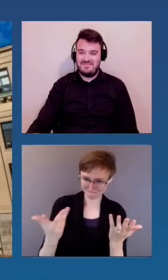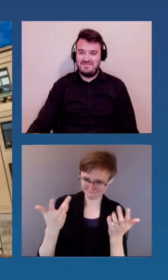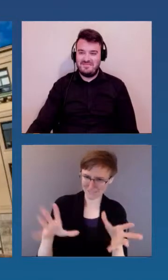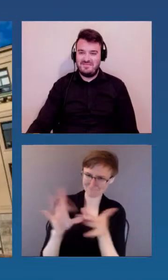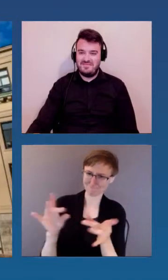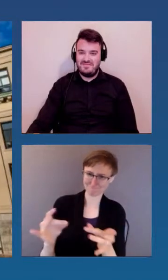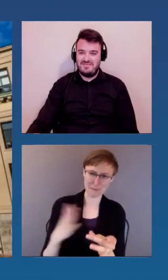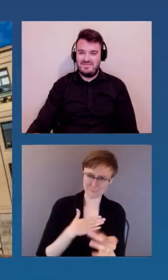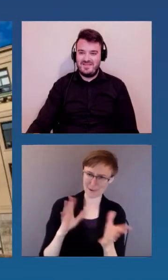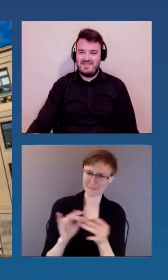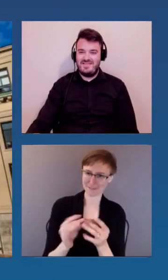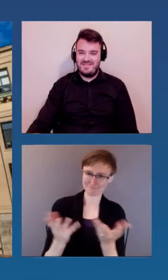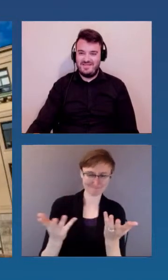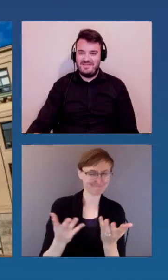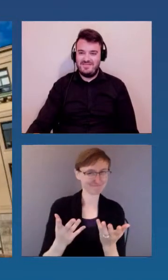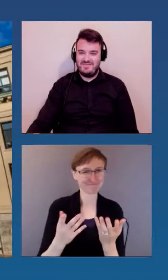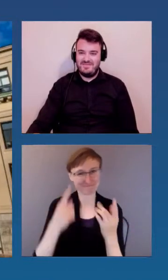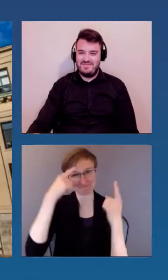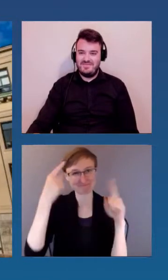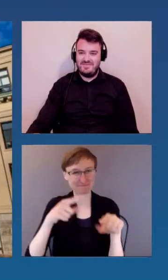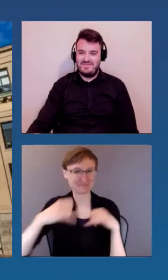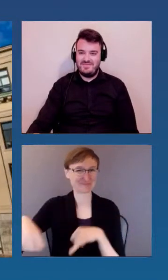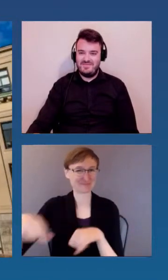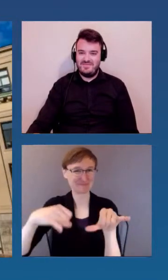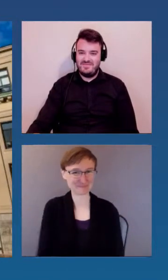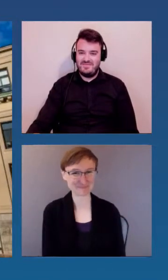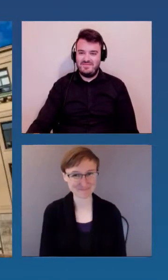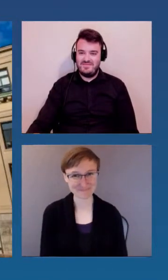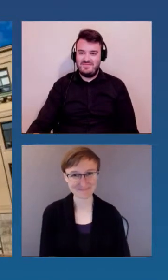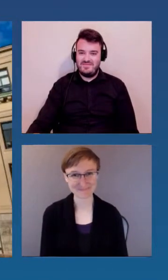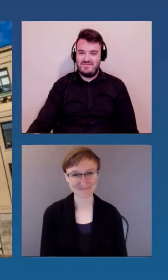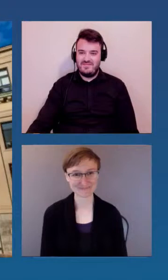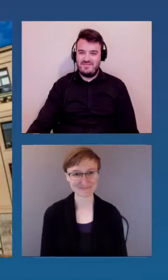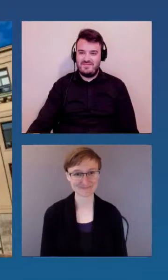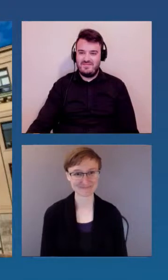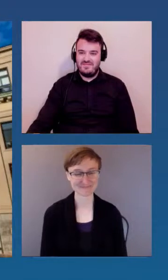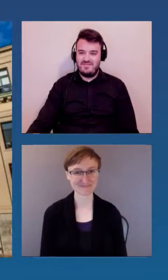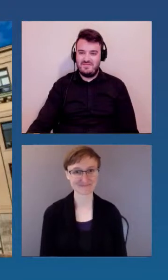same way of proceeding will be applied for the winter.